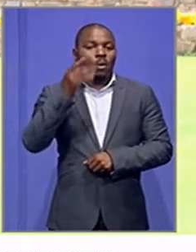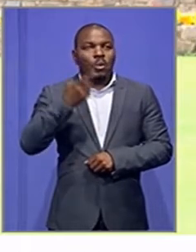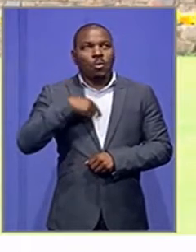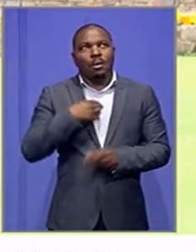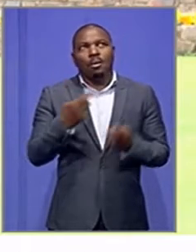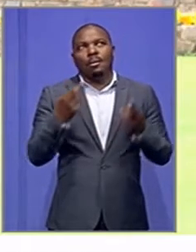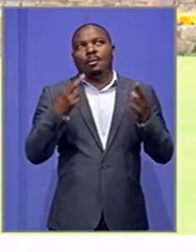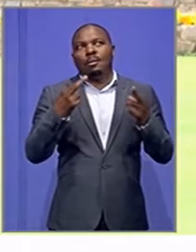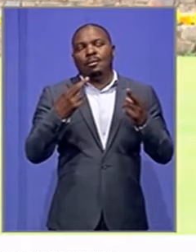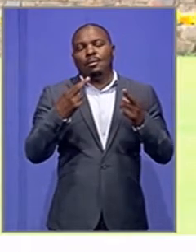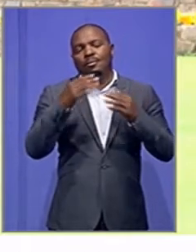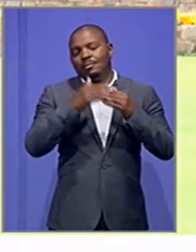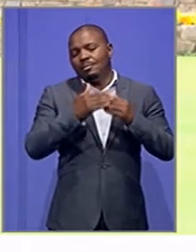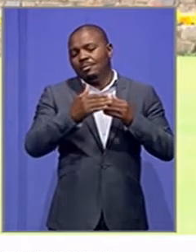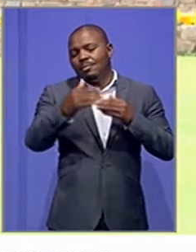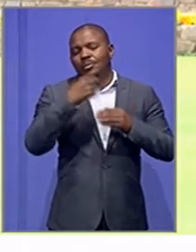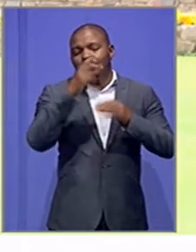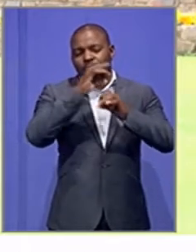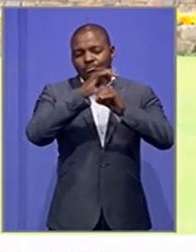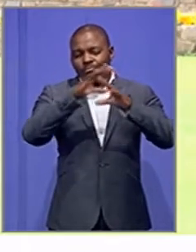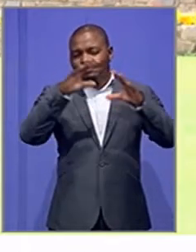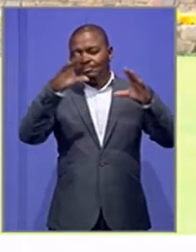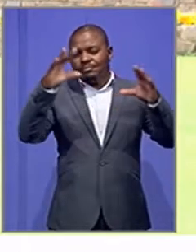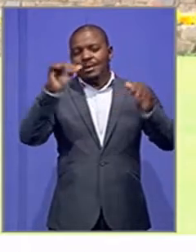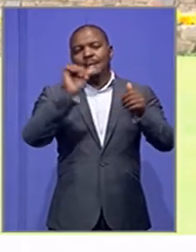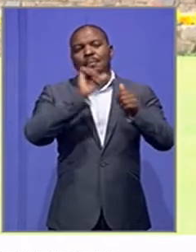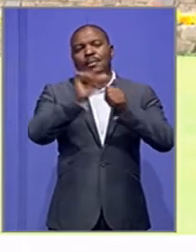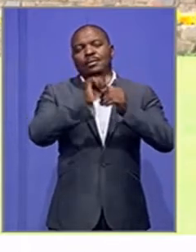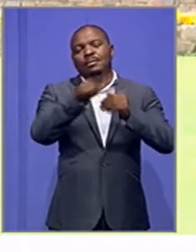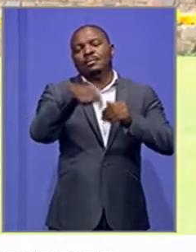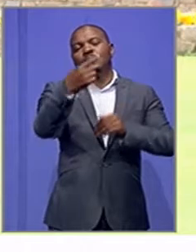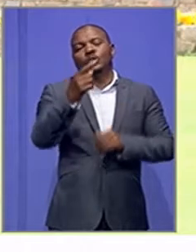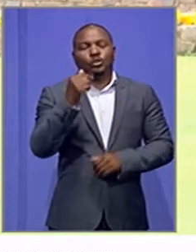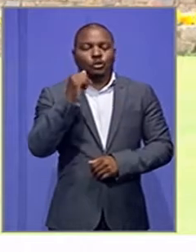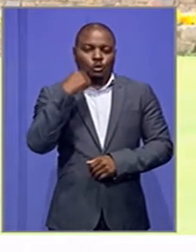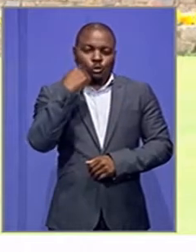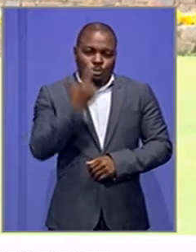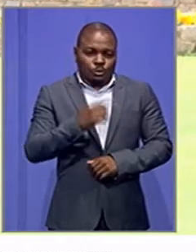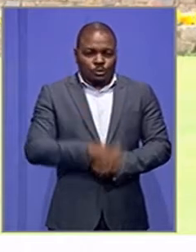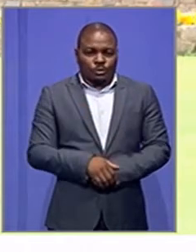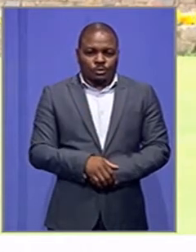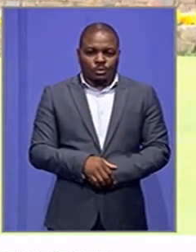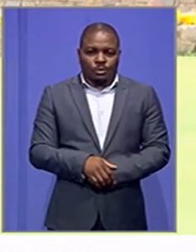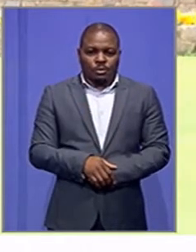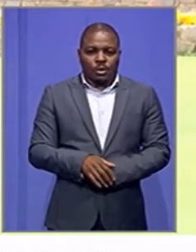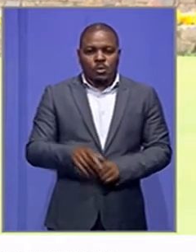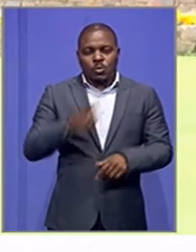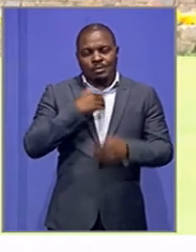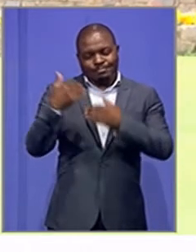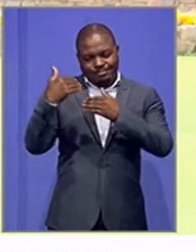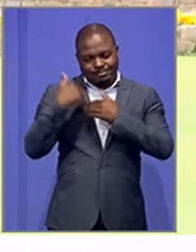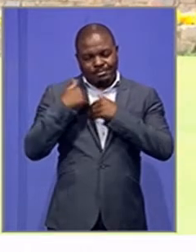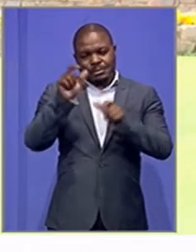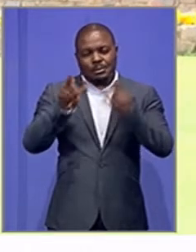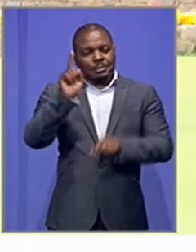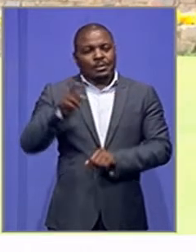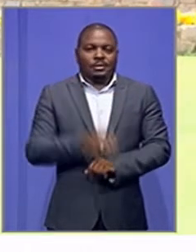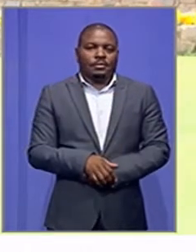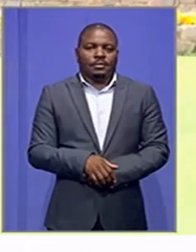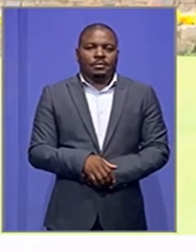light at the end of a dark tunnel that leads us to a better tomorrow. Let us be responsible citizens